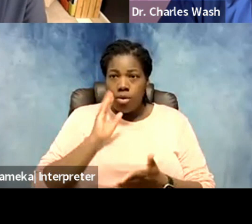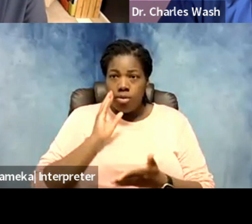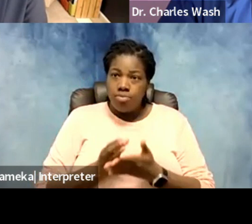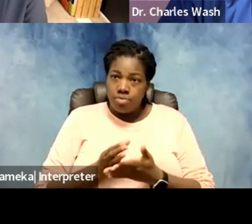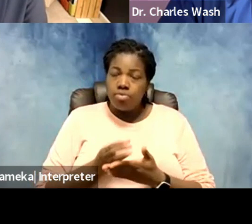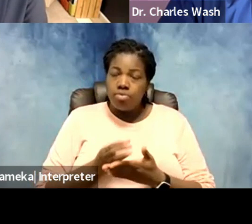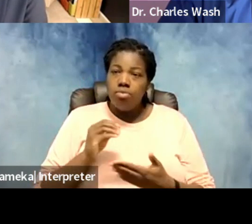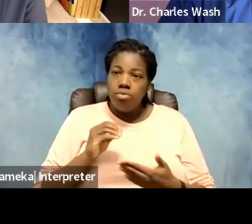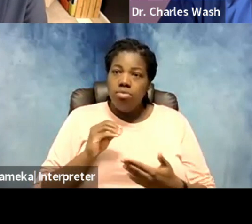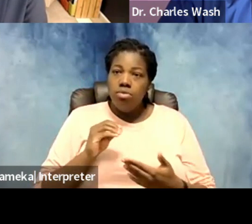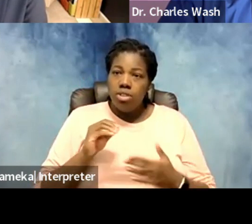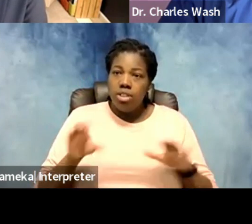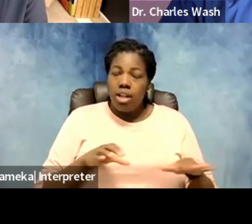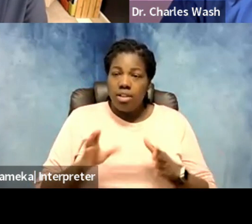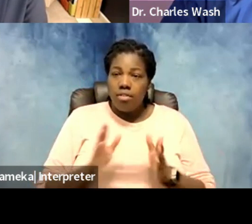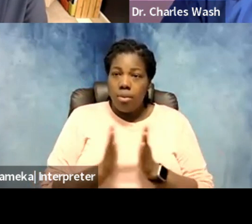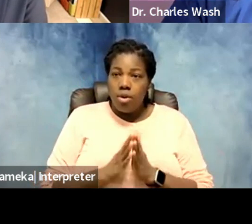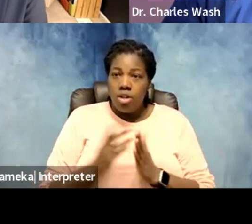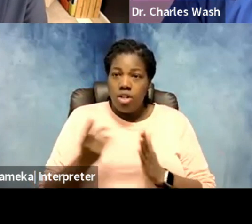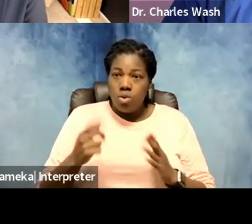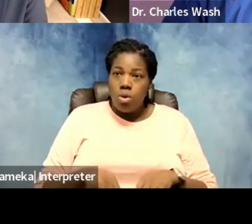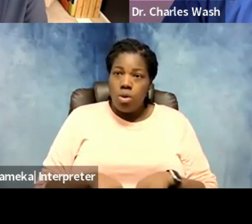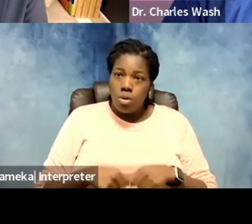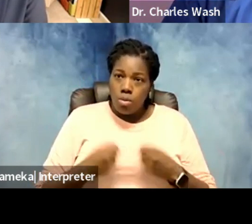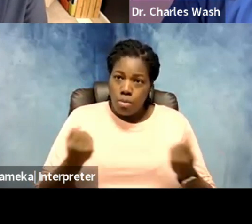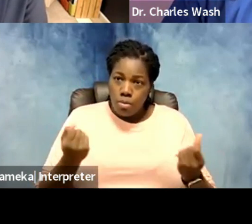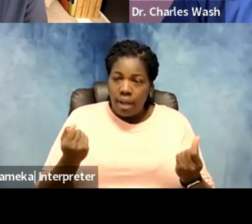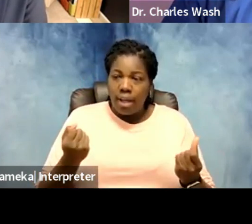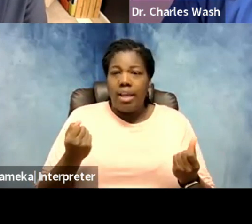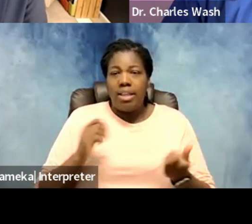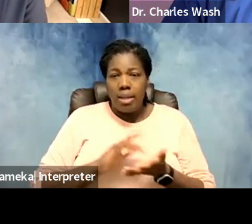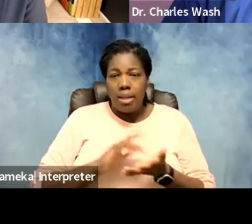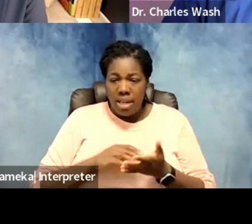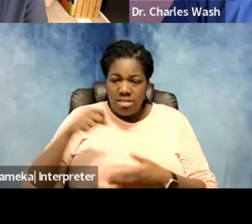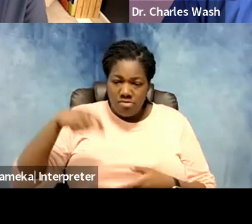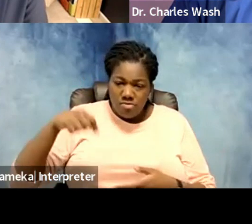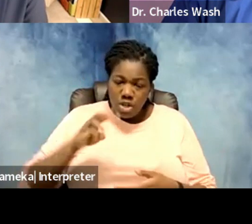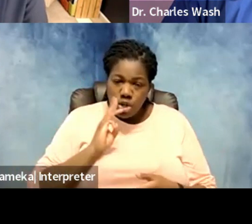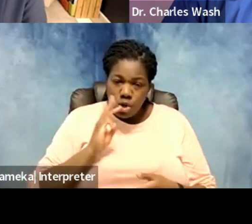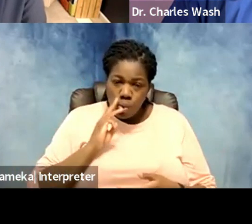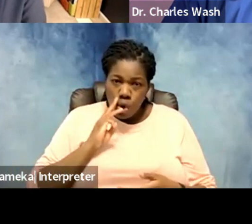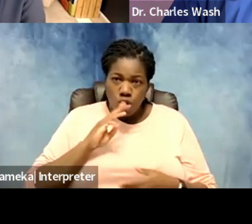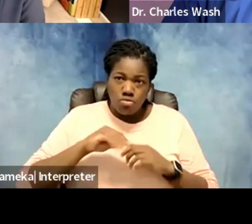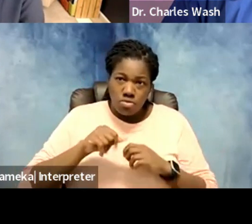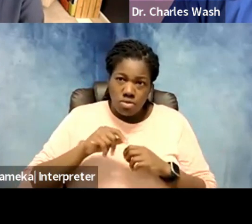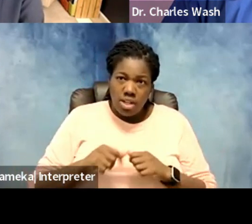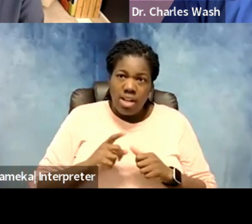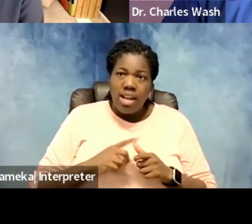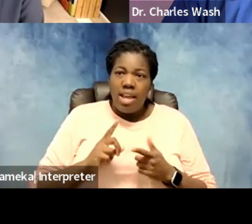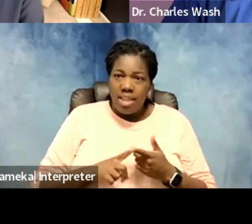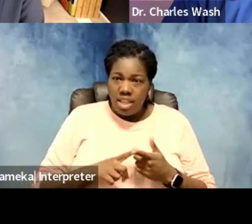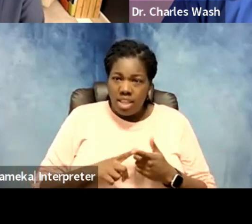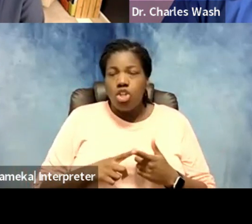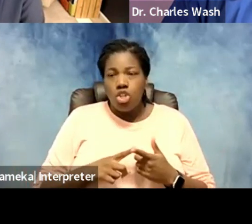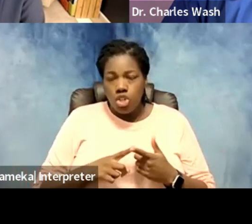the, you know, in the activity book of someone breaking the Alka-Seltzer tablets and putting it into the water, closing the lids, and then communicating the science behind